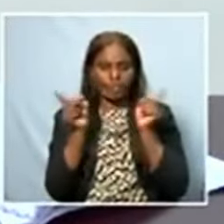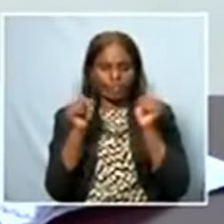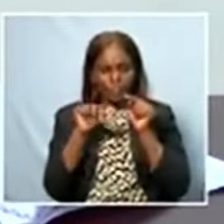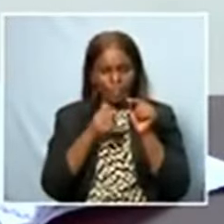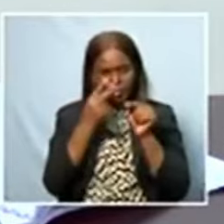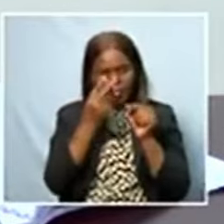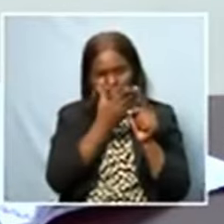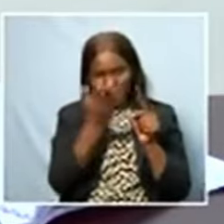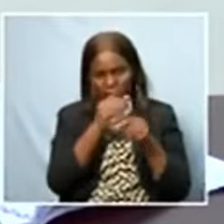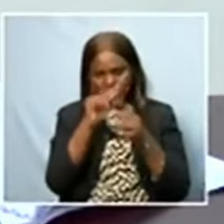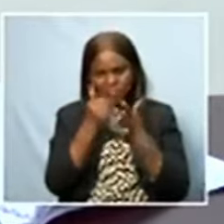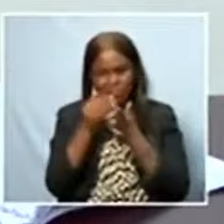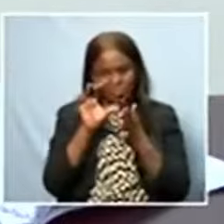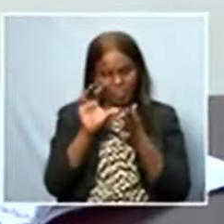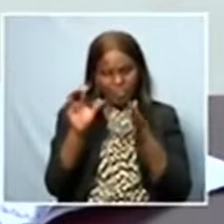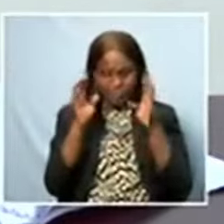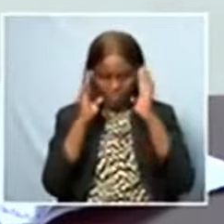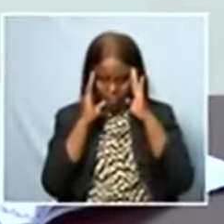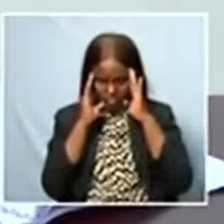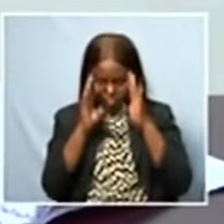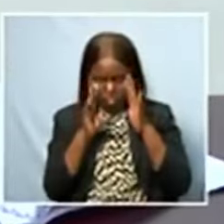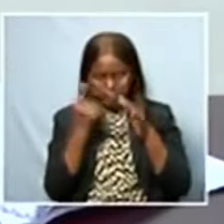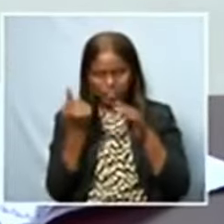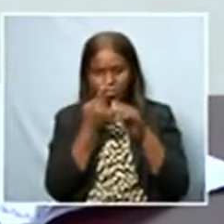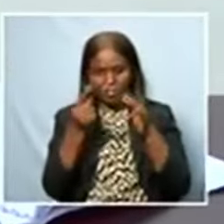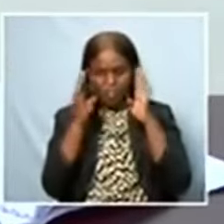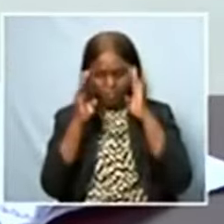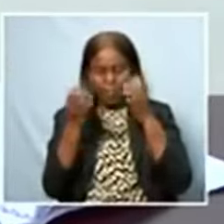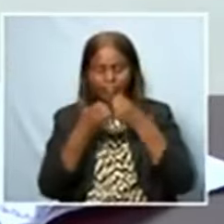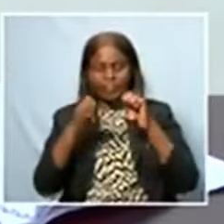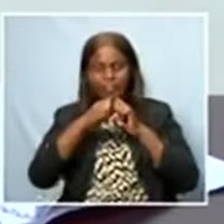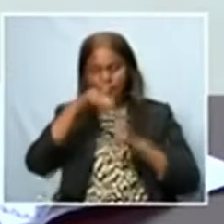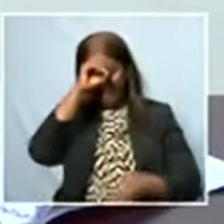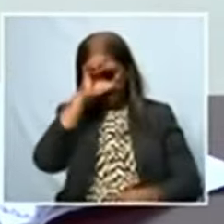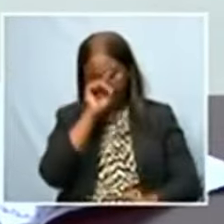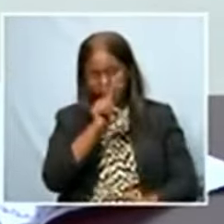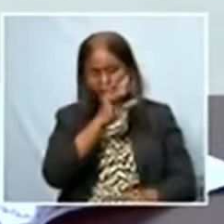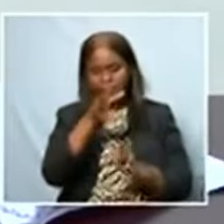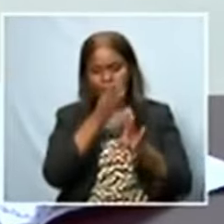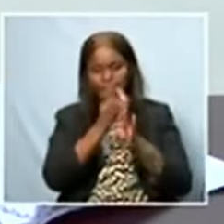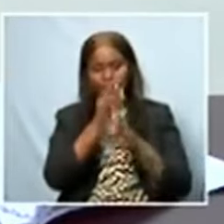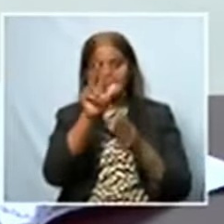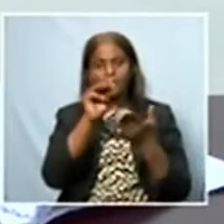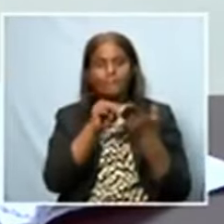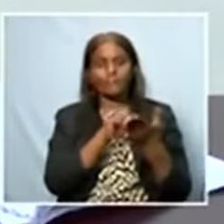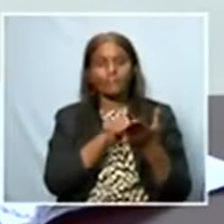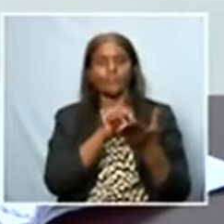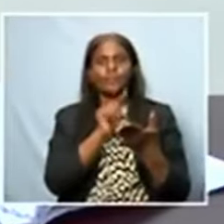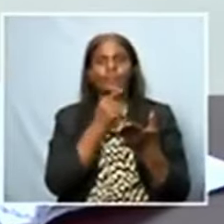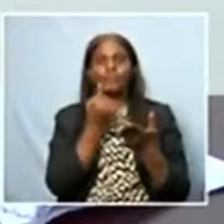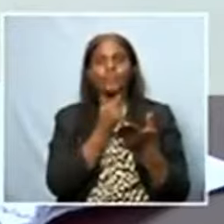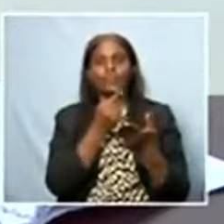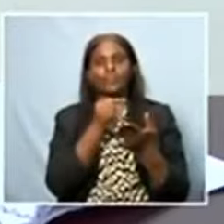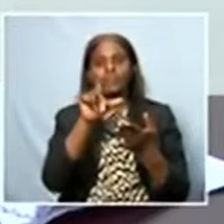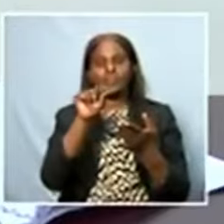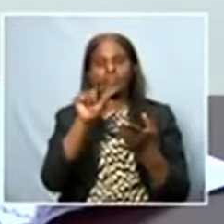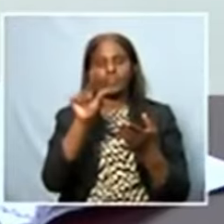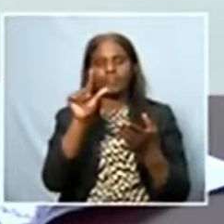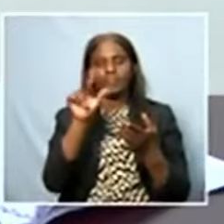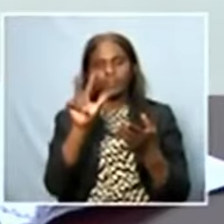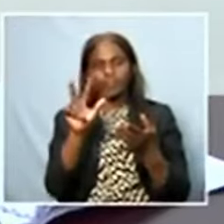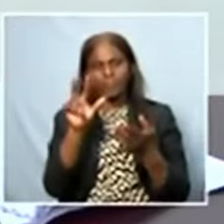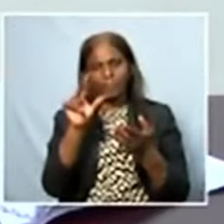all these sectors, particularly focus even on mining the target of 3 million tons by